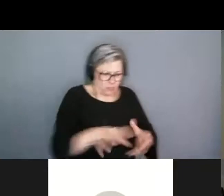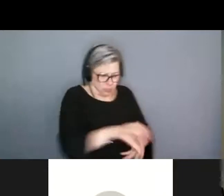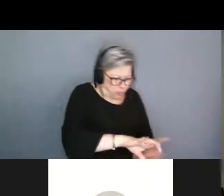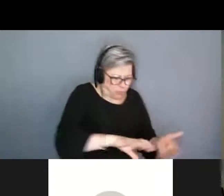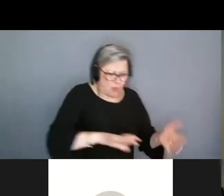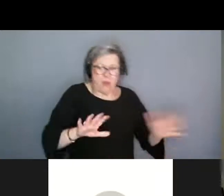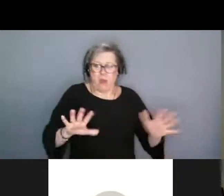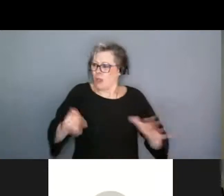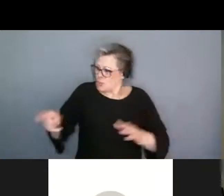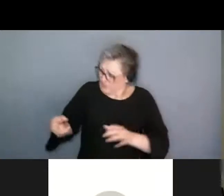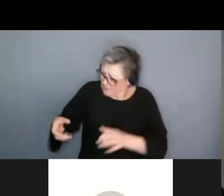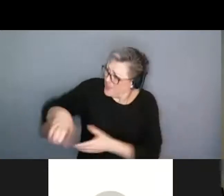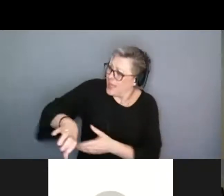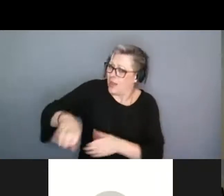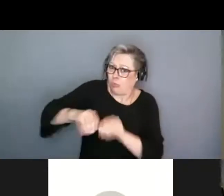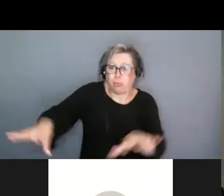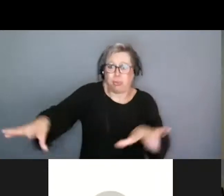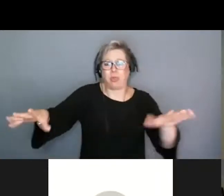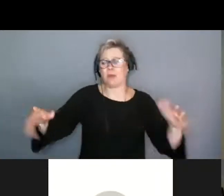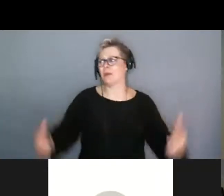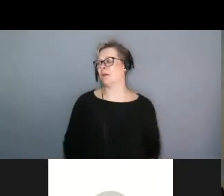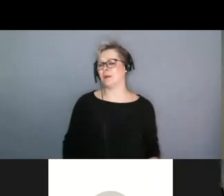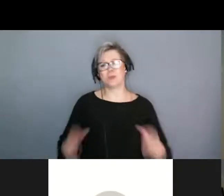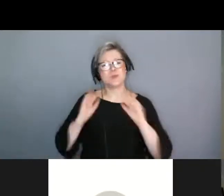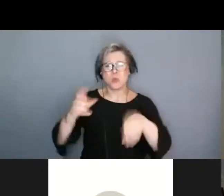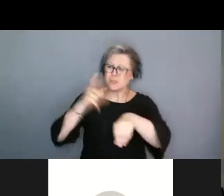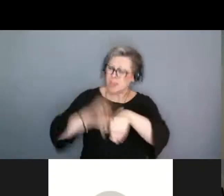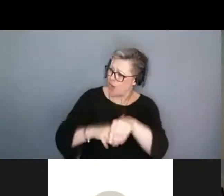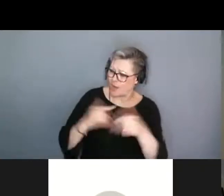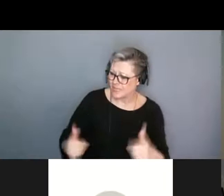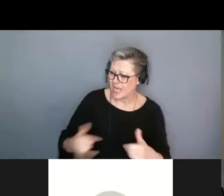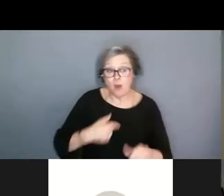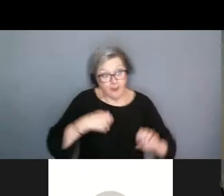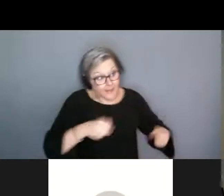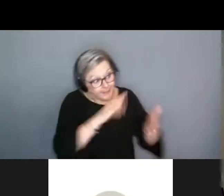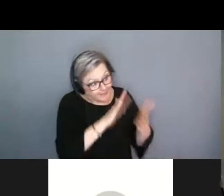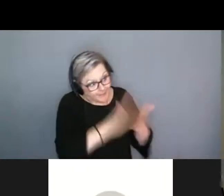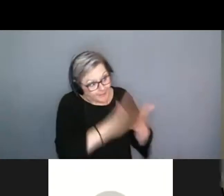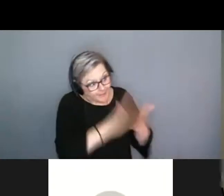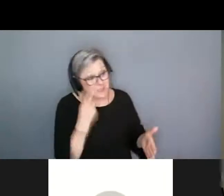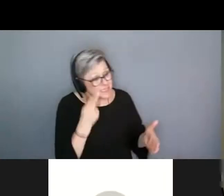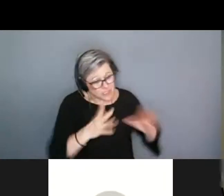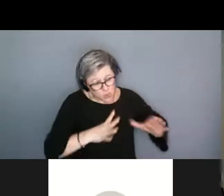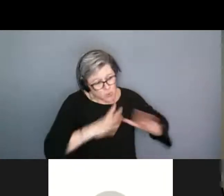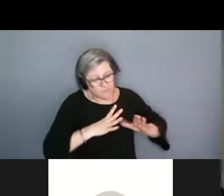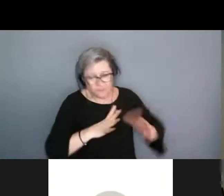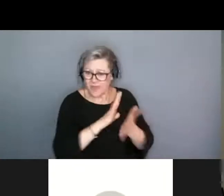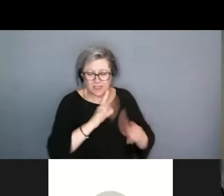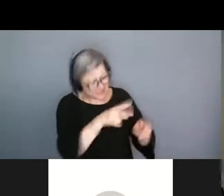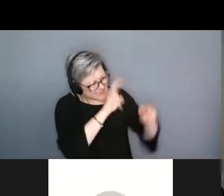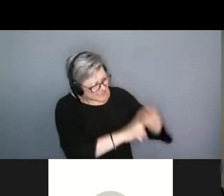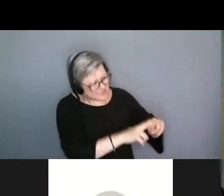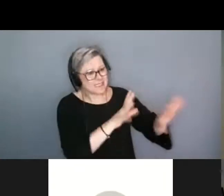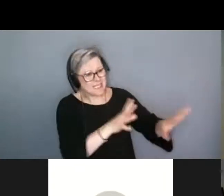you're spilling. Oh, there's no time for this. I can clean it up. See, it's okay. Just sit down and watch